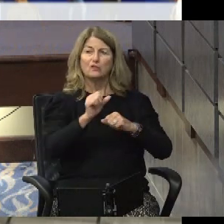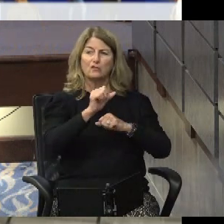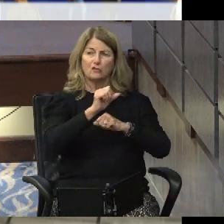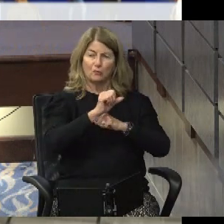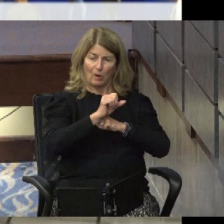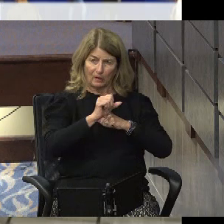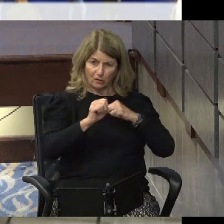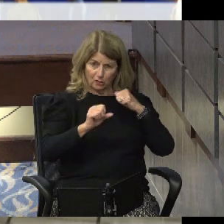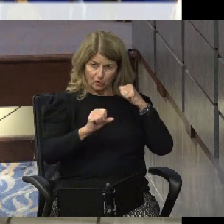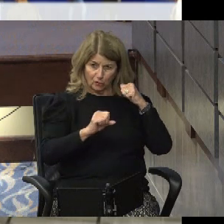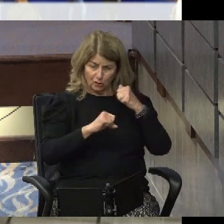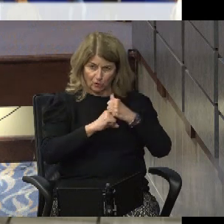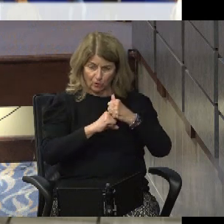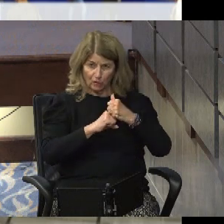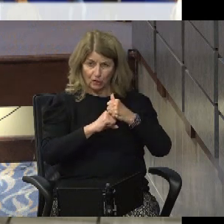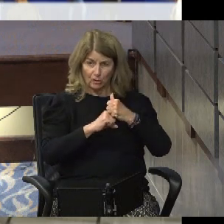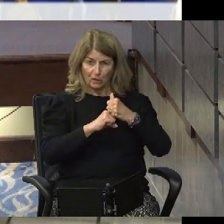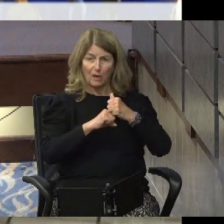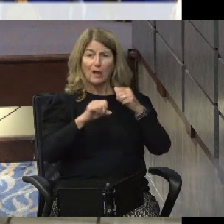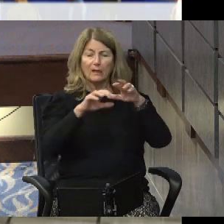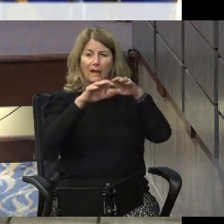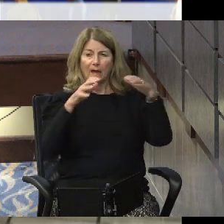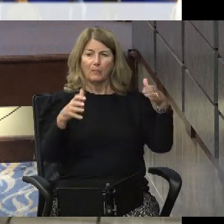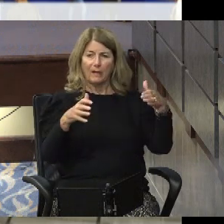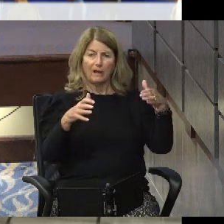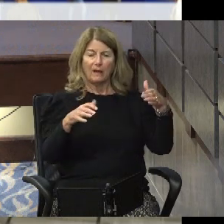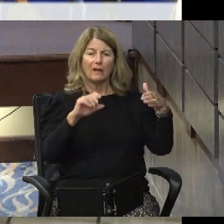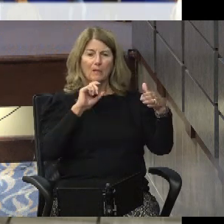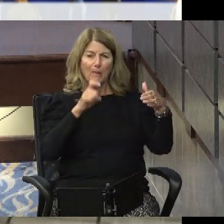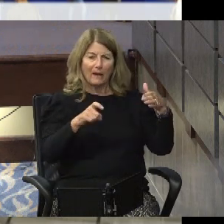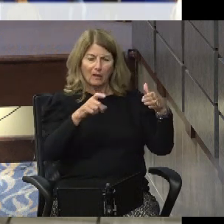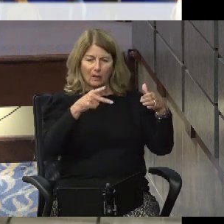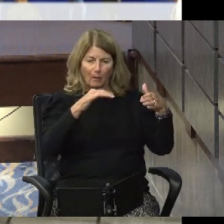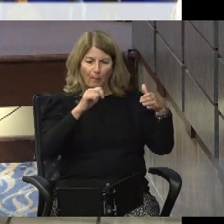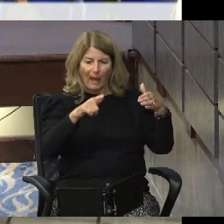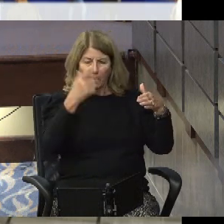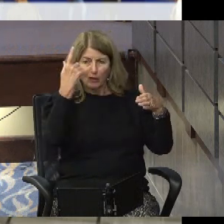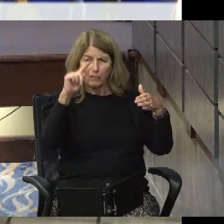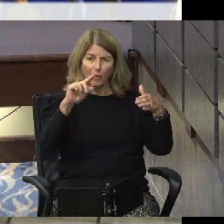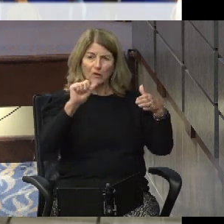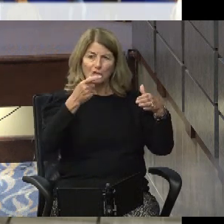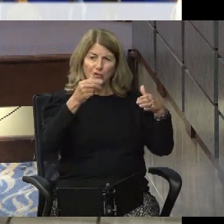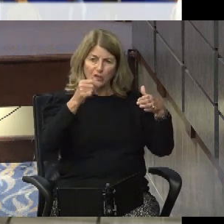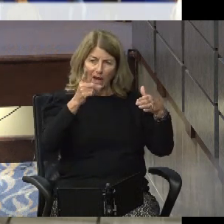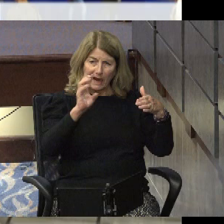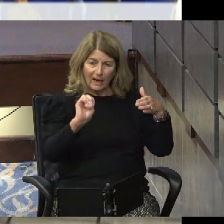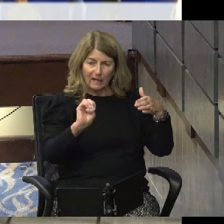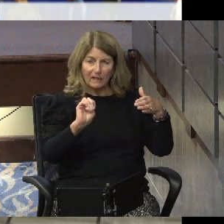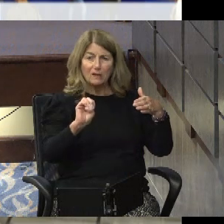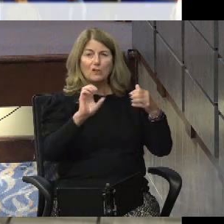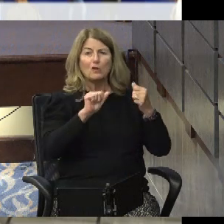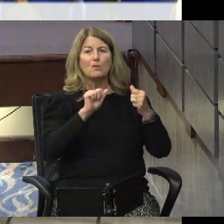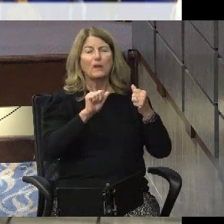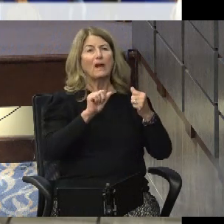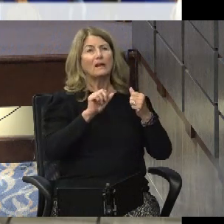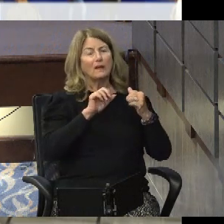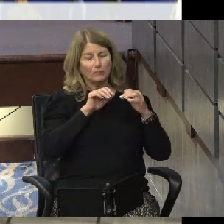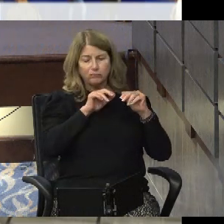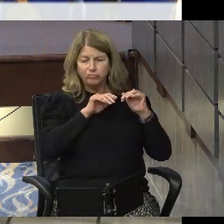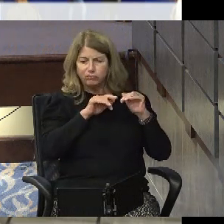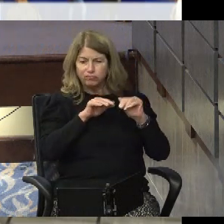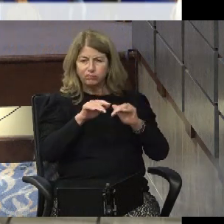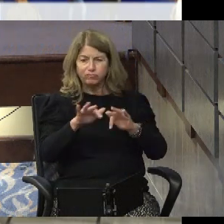a cantilevered structure with perforated metal panels that provide shade around the outer perimeter so you can gather and look out over the